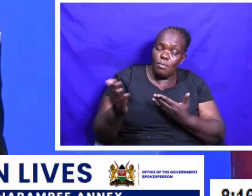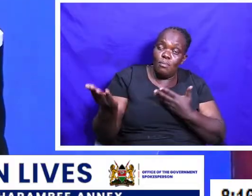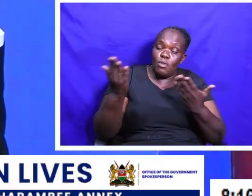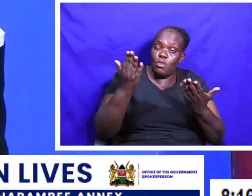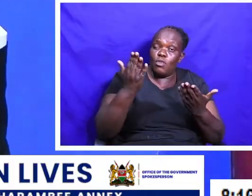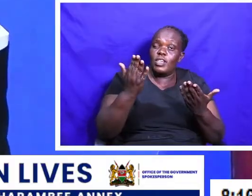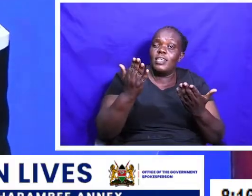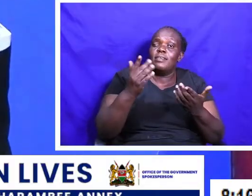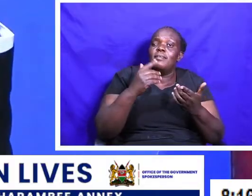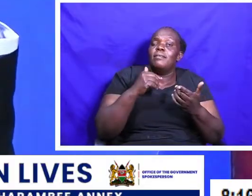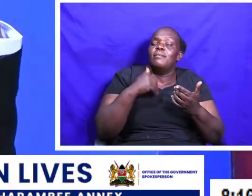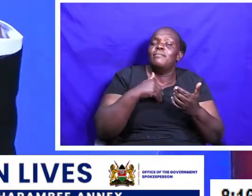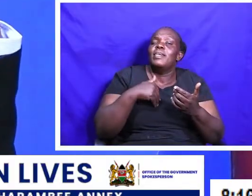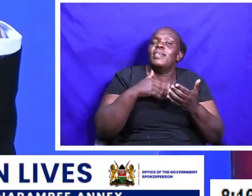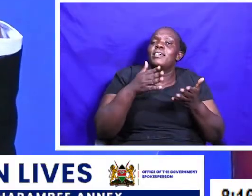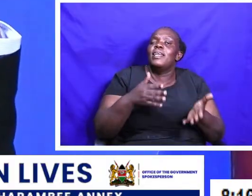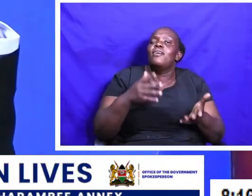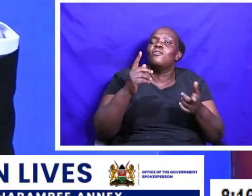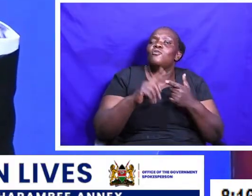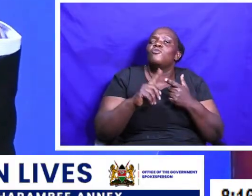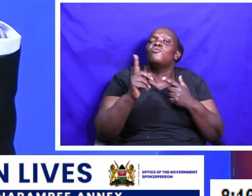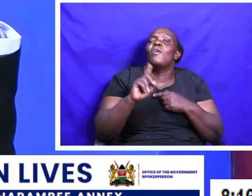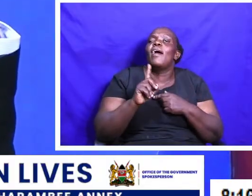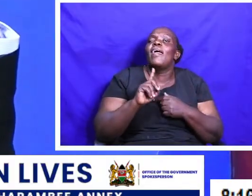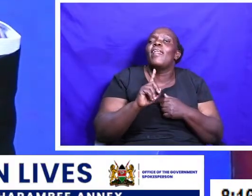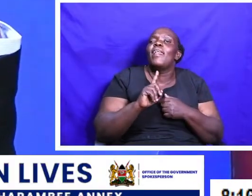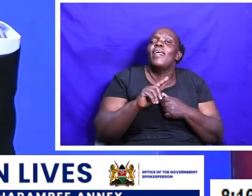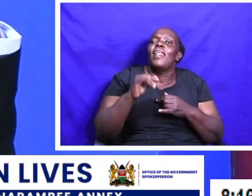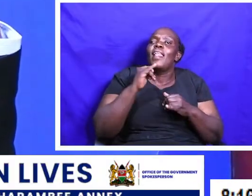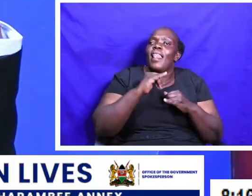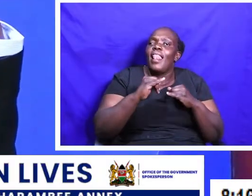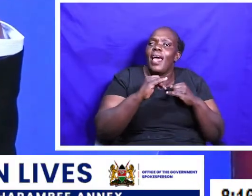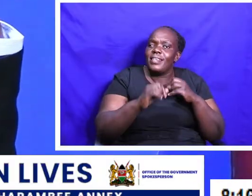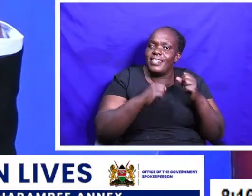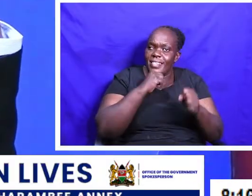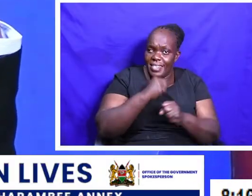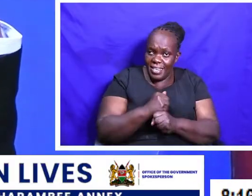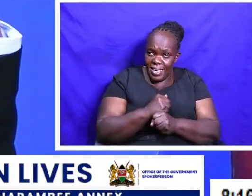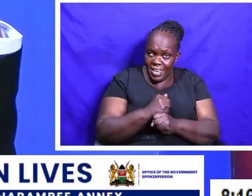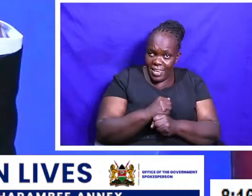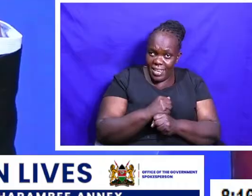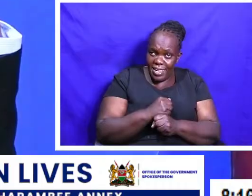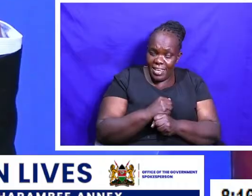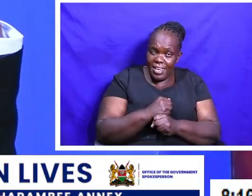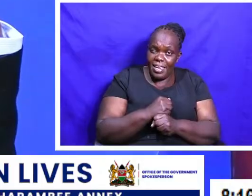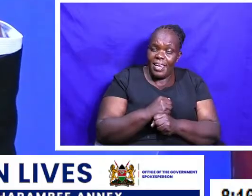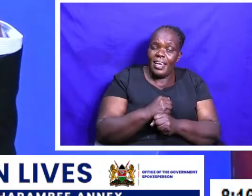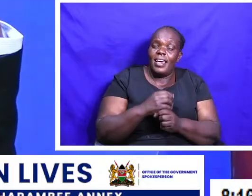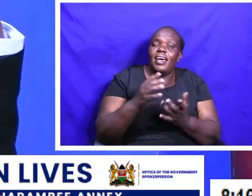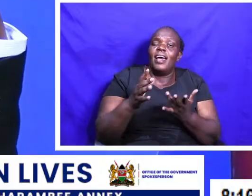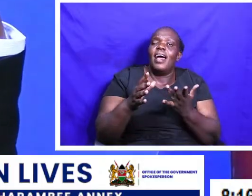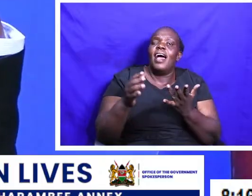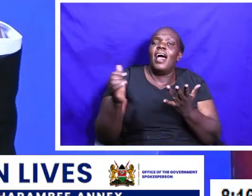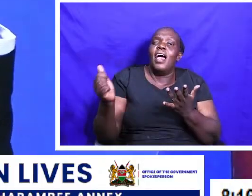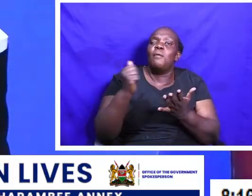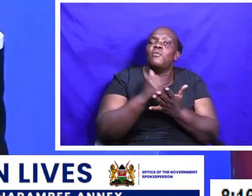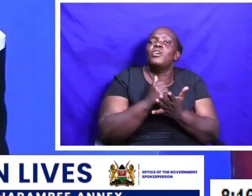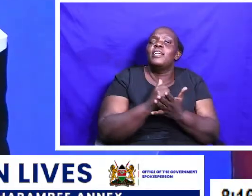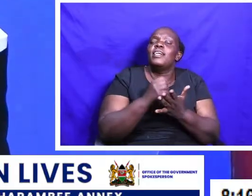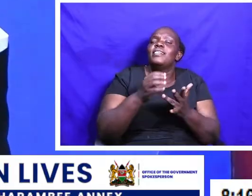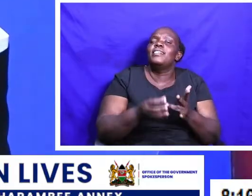me to now when in last year now, I was appointed a special advisor.